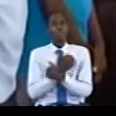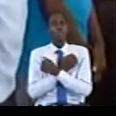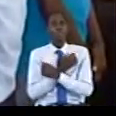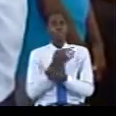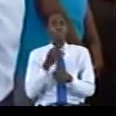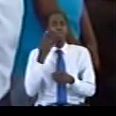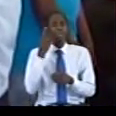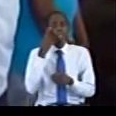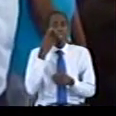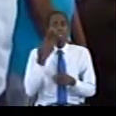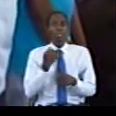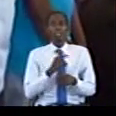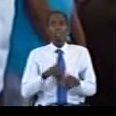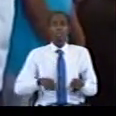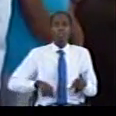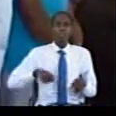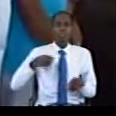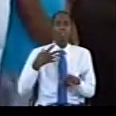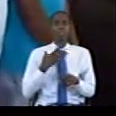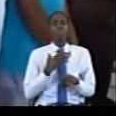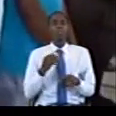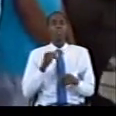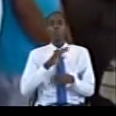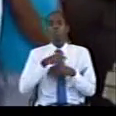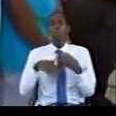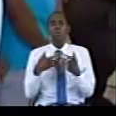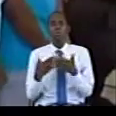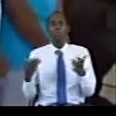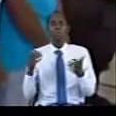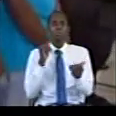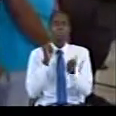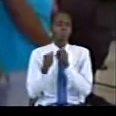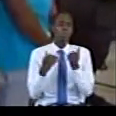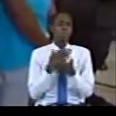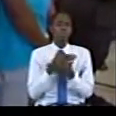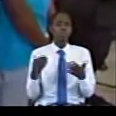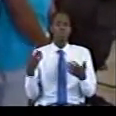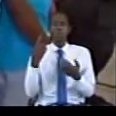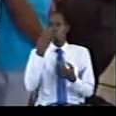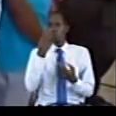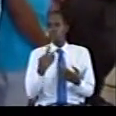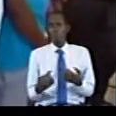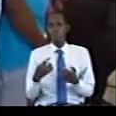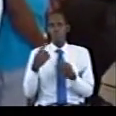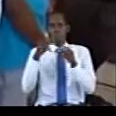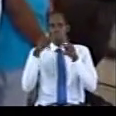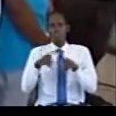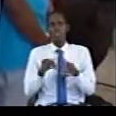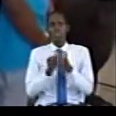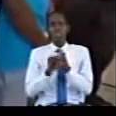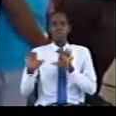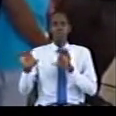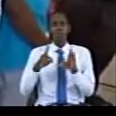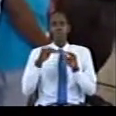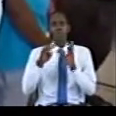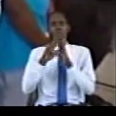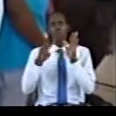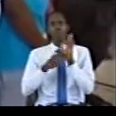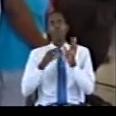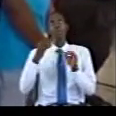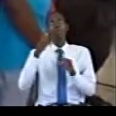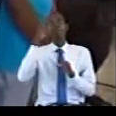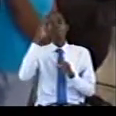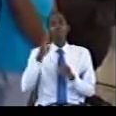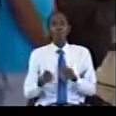the world passeth away. Only he, only she that does the will of God abideth forever. Don't go back to